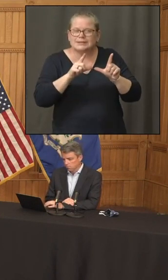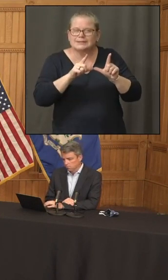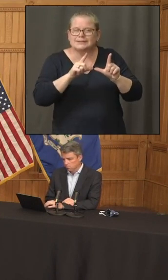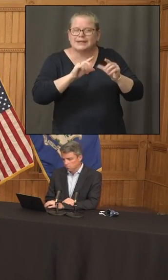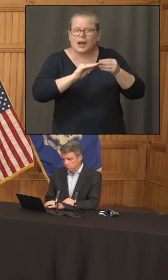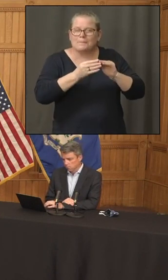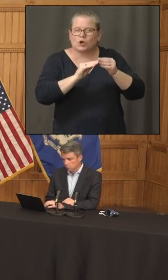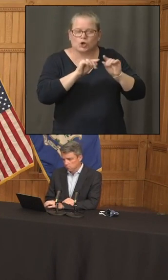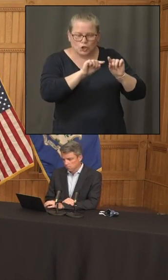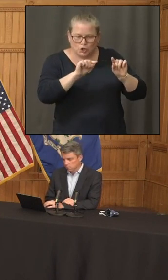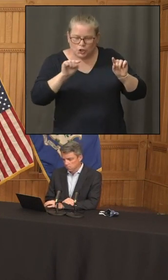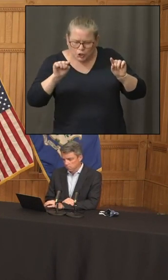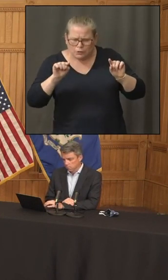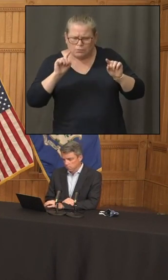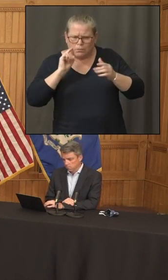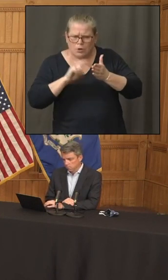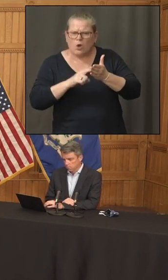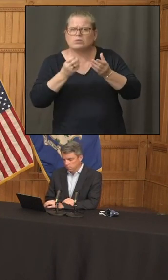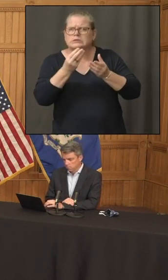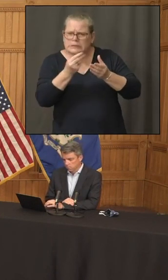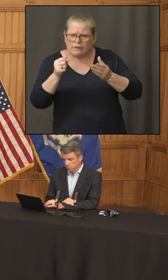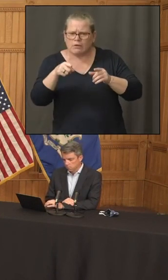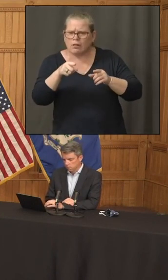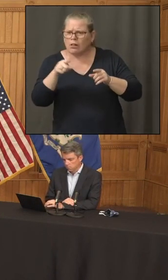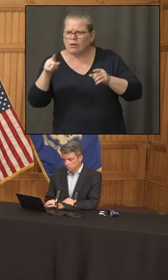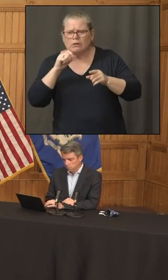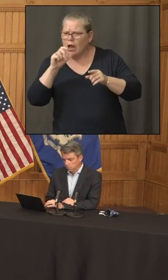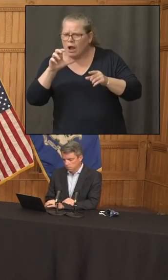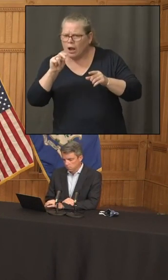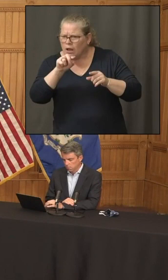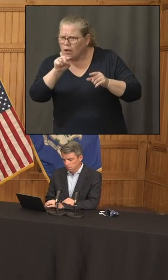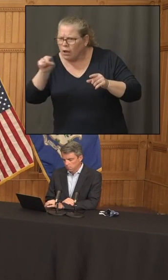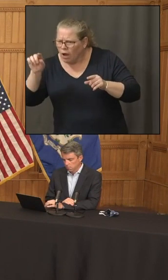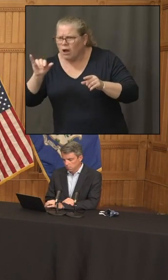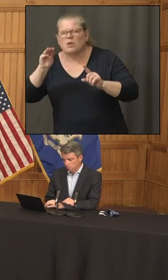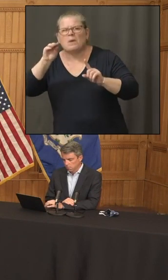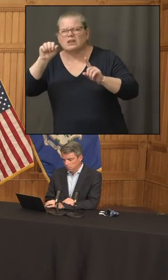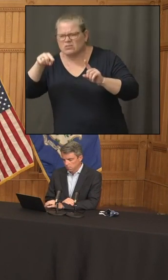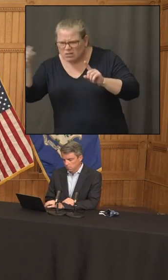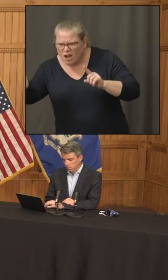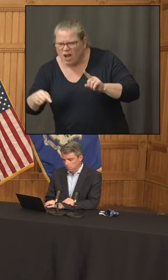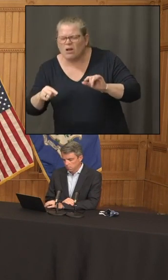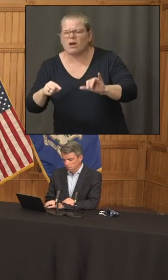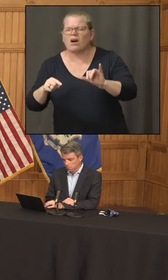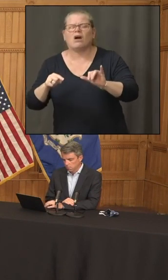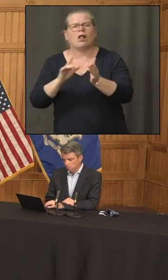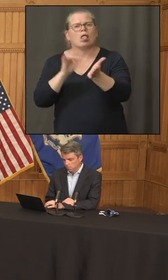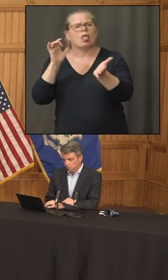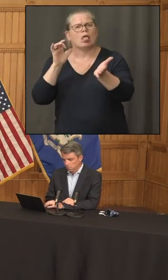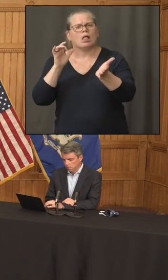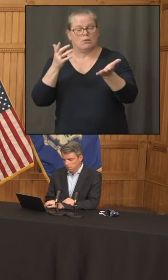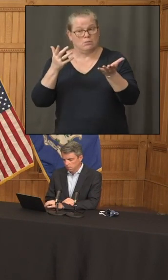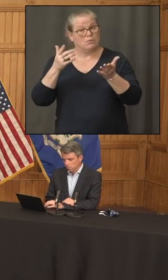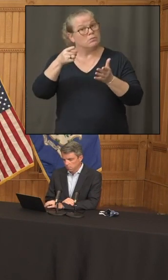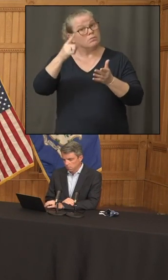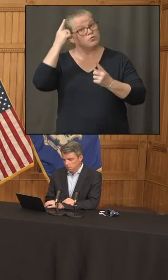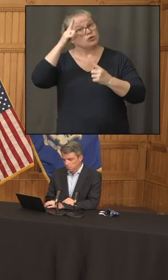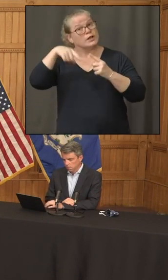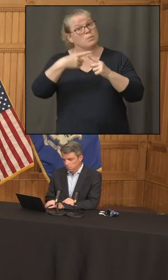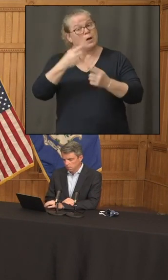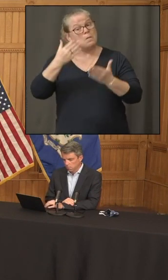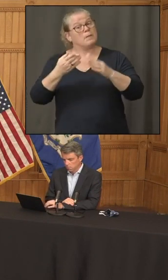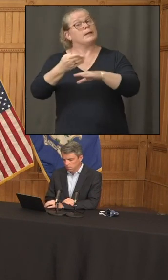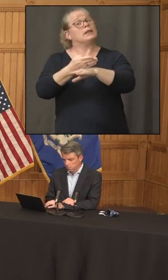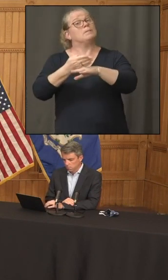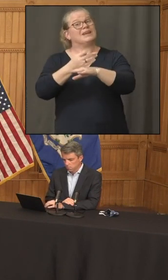consider limiting our state beaches to only Connecticut residents, seeing that we're diminishing our capacity at those